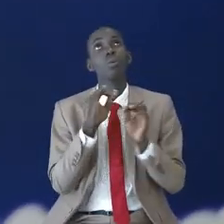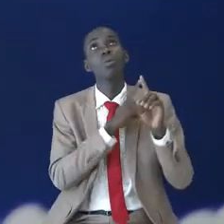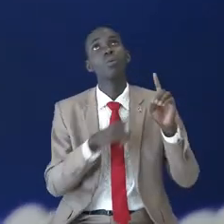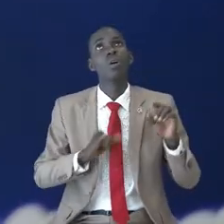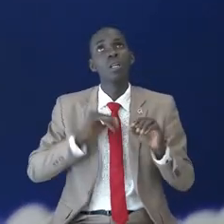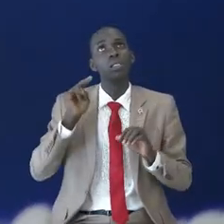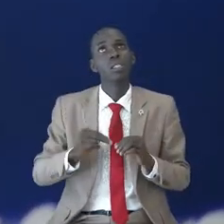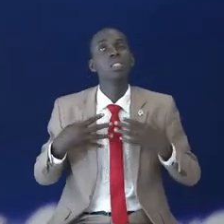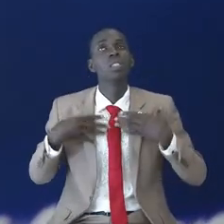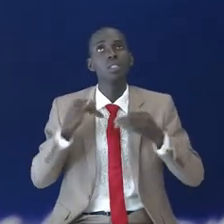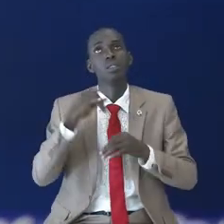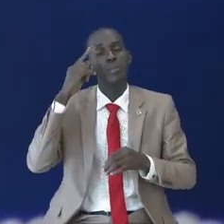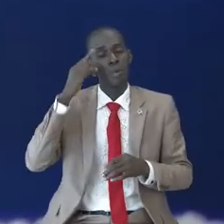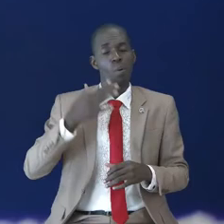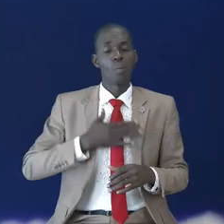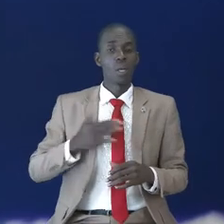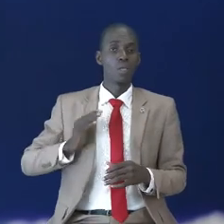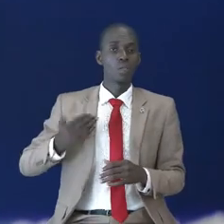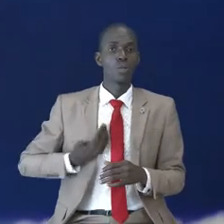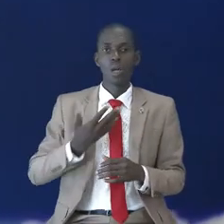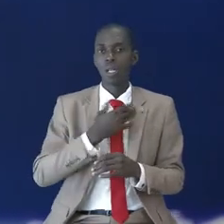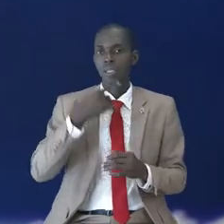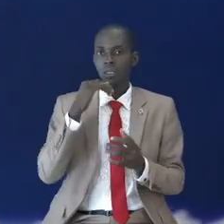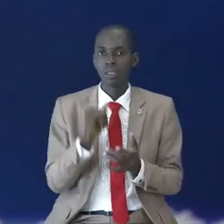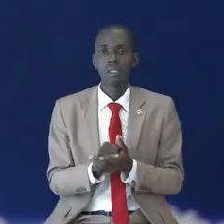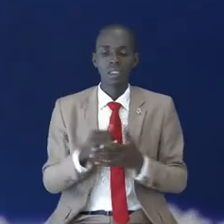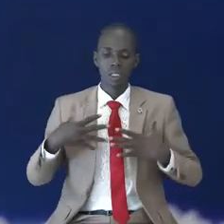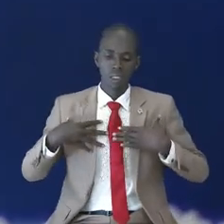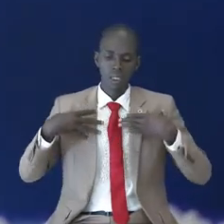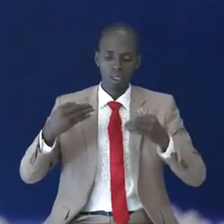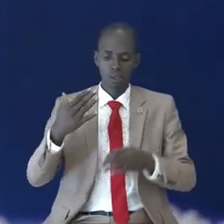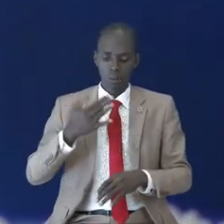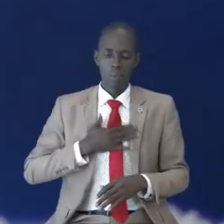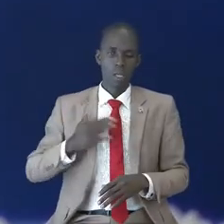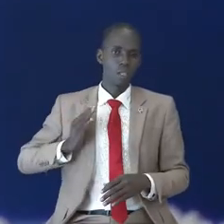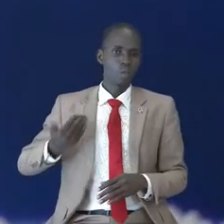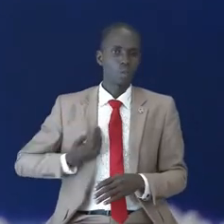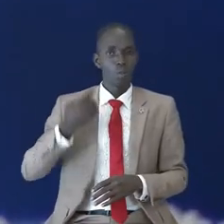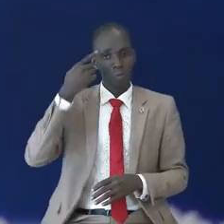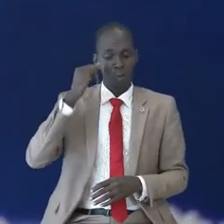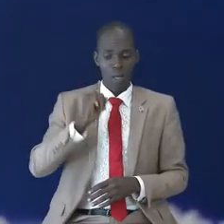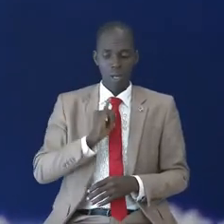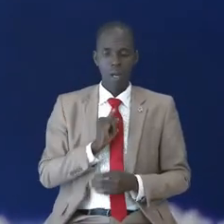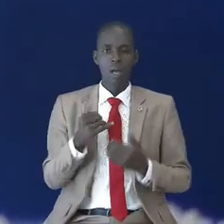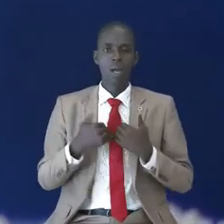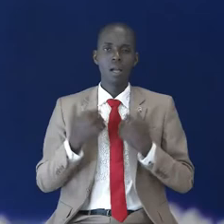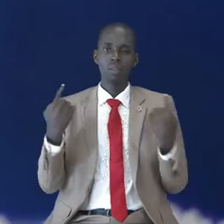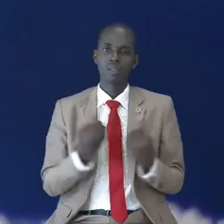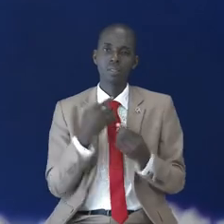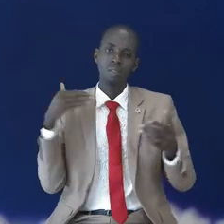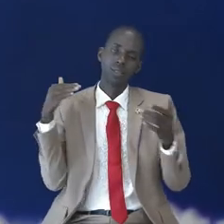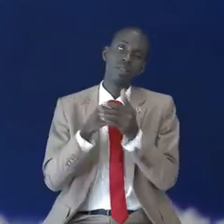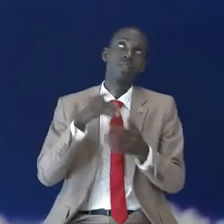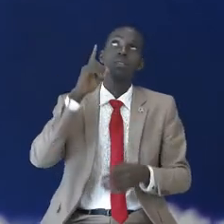soul. And he said, heal my soul, for I have sinned against